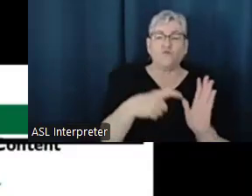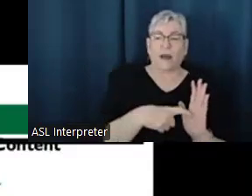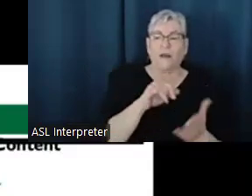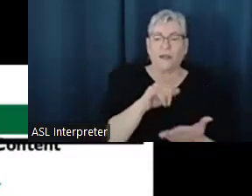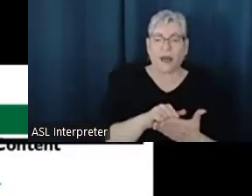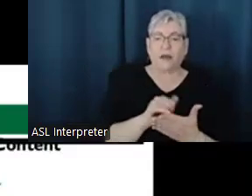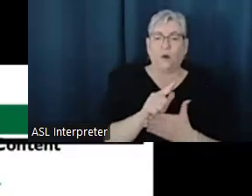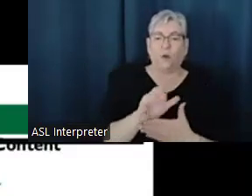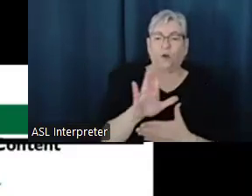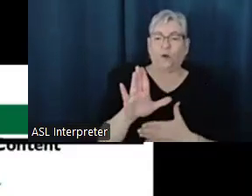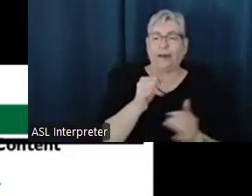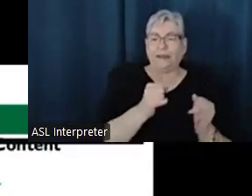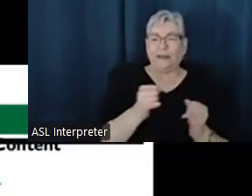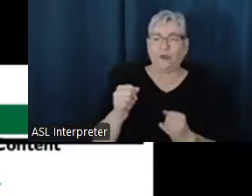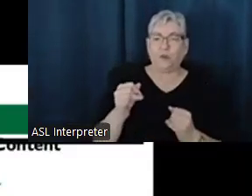youth as well.